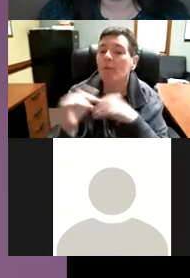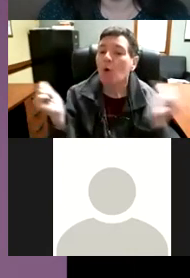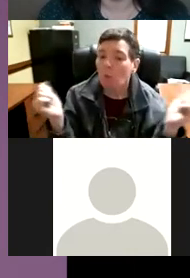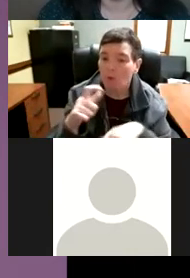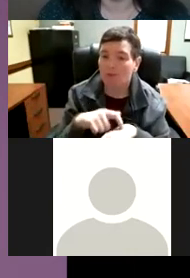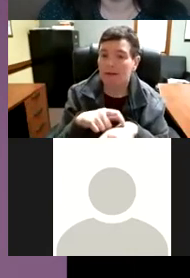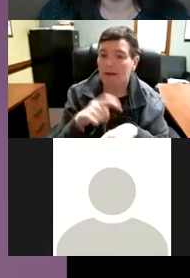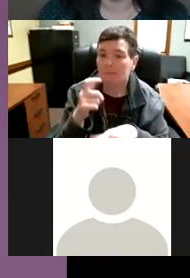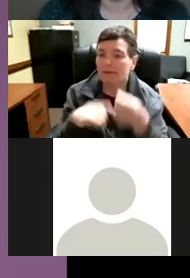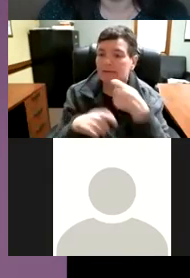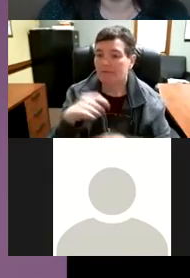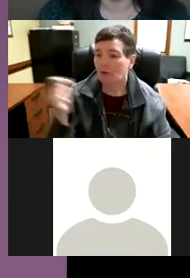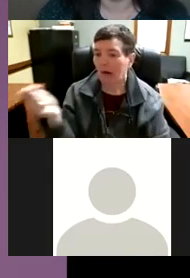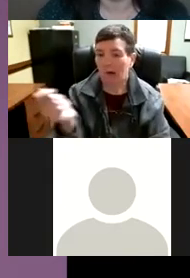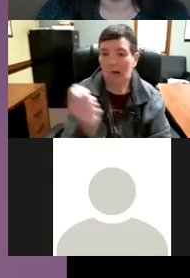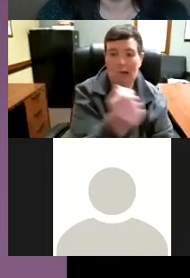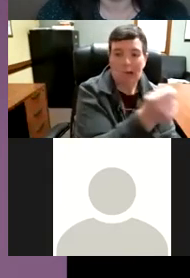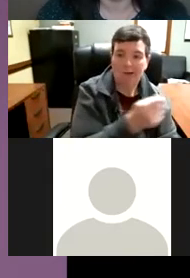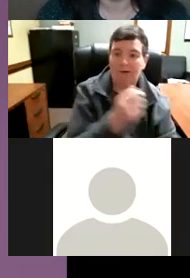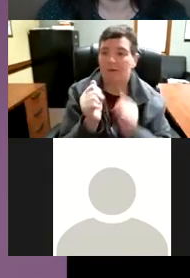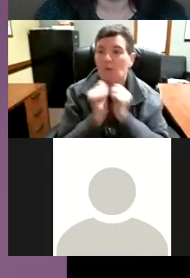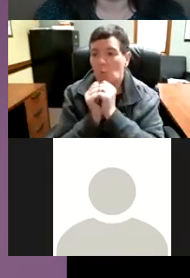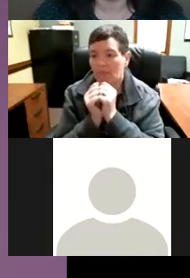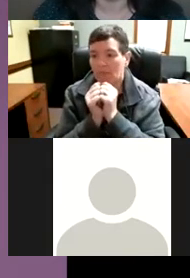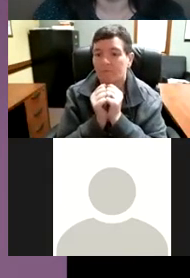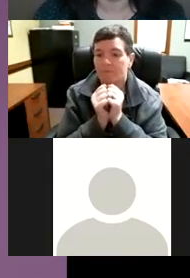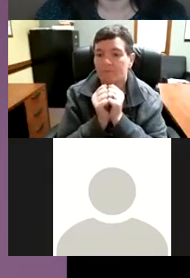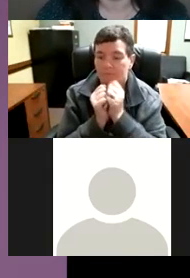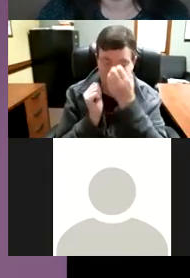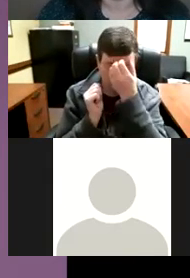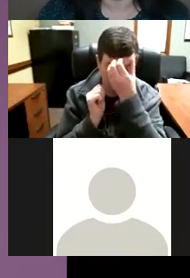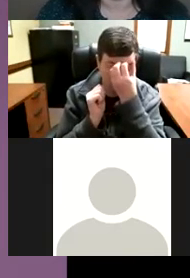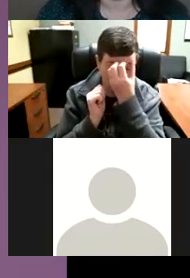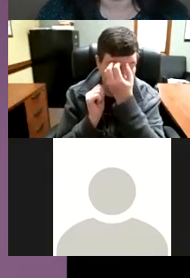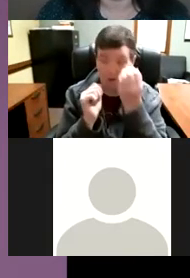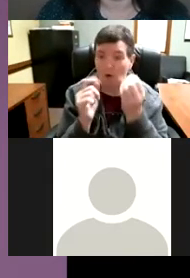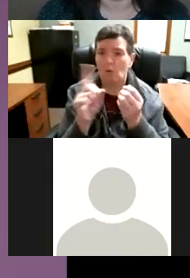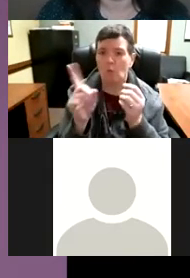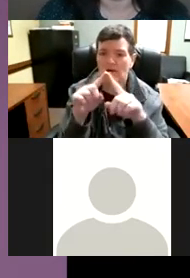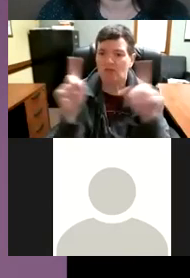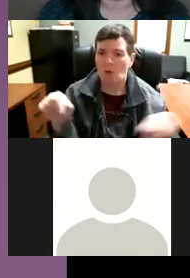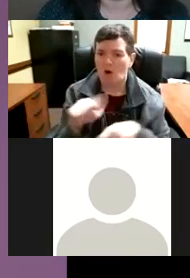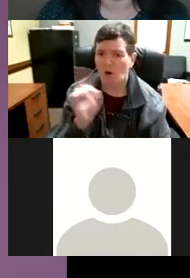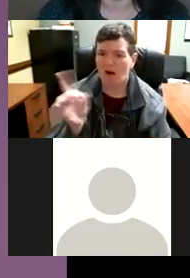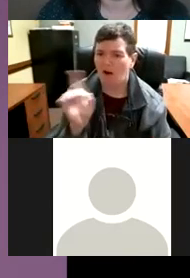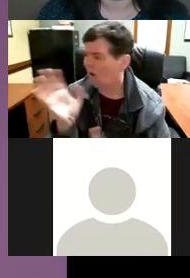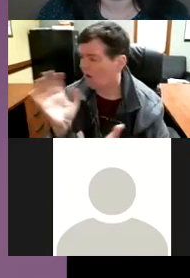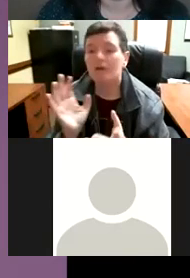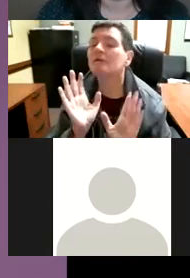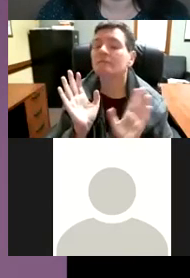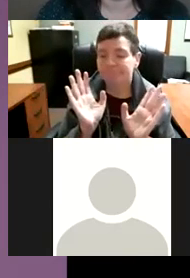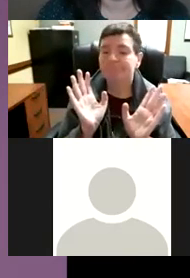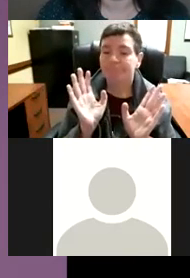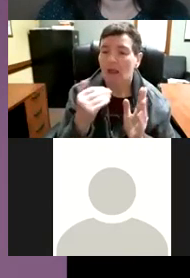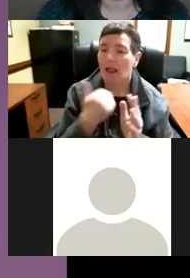that you don't have to, go around like, oh, wait, where's that board? And then,